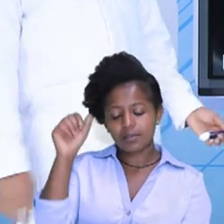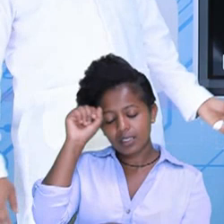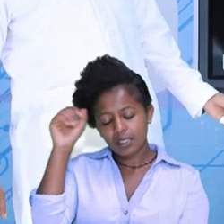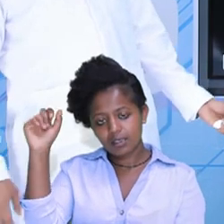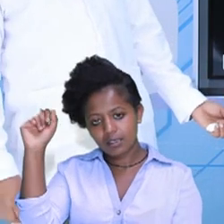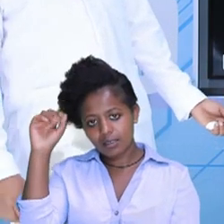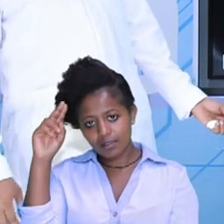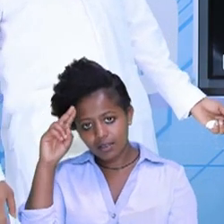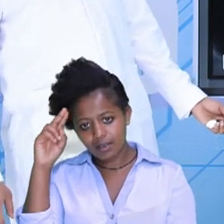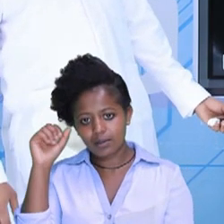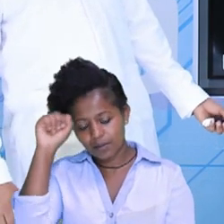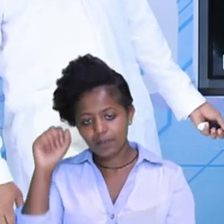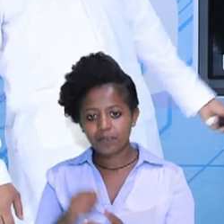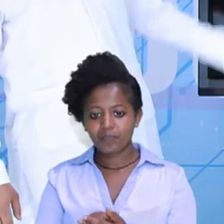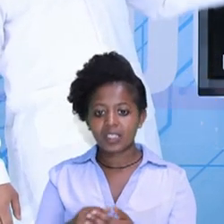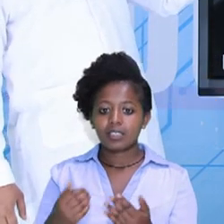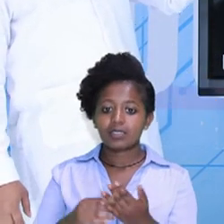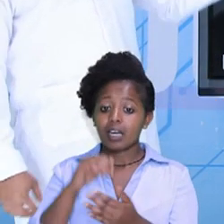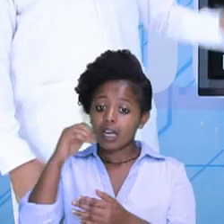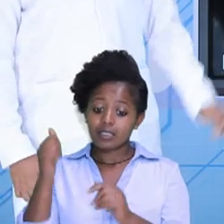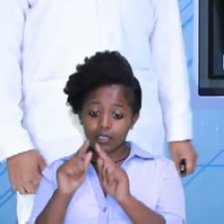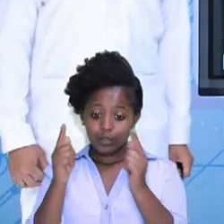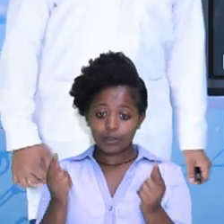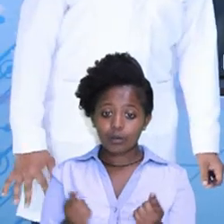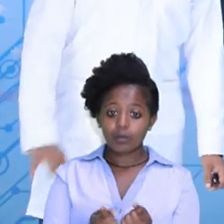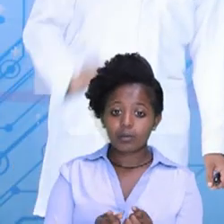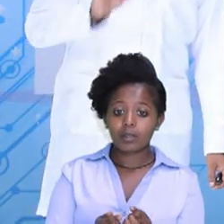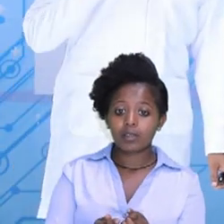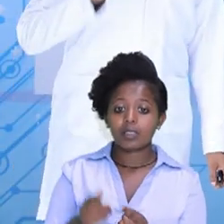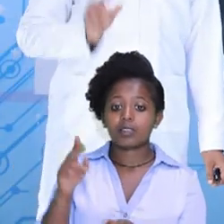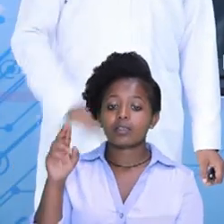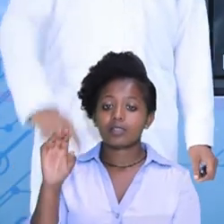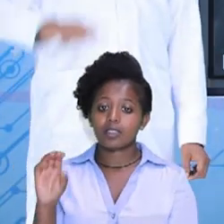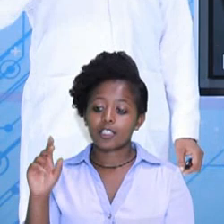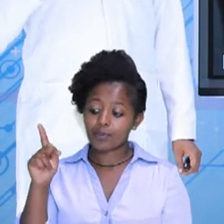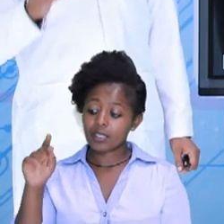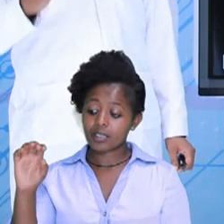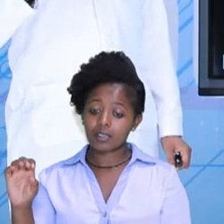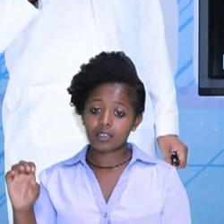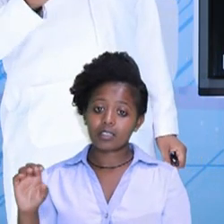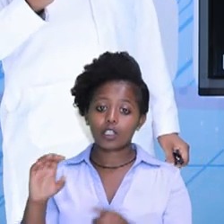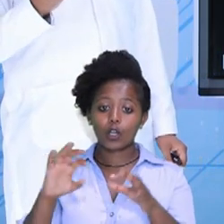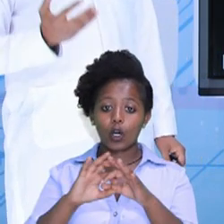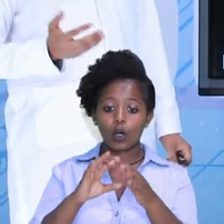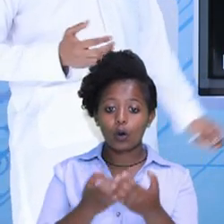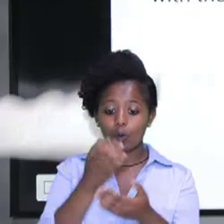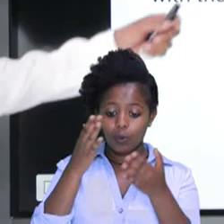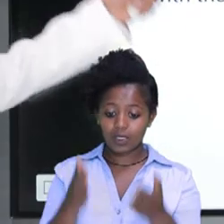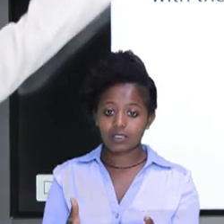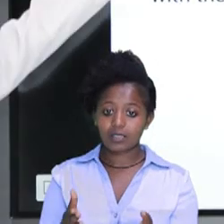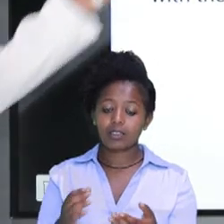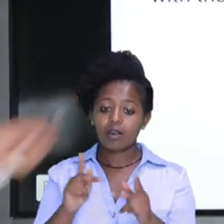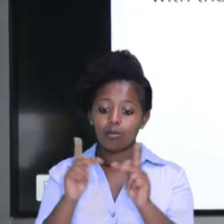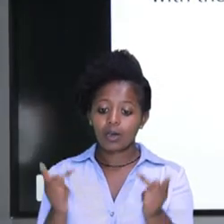Yat-sen. The other group, the Chinese Communist Party, CPC, Communist Party of China.